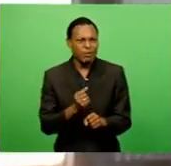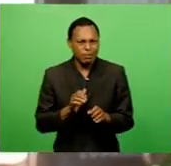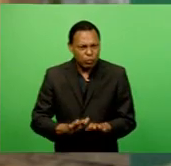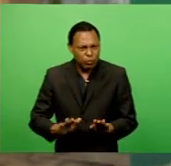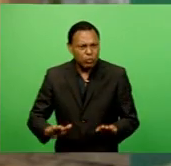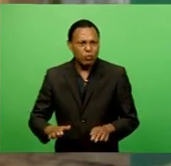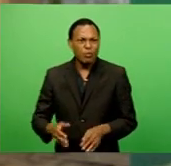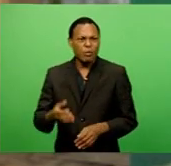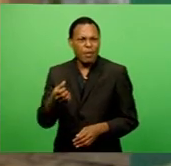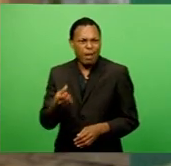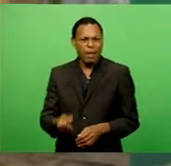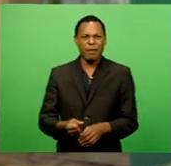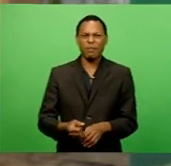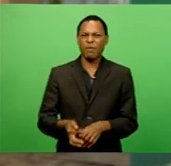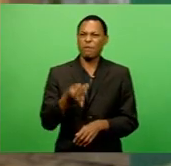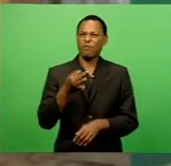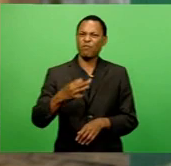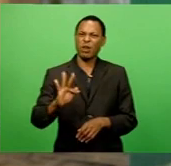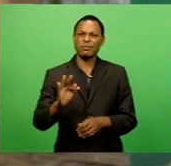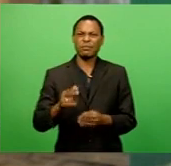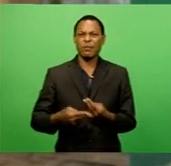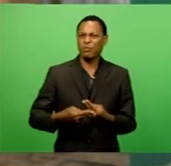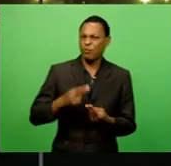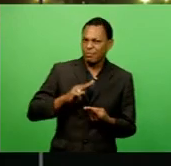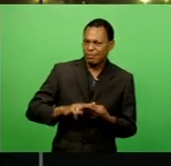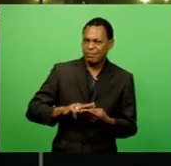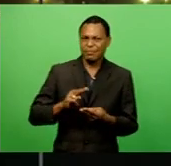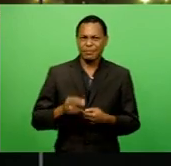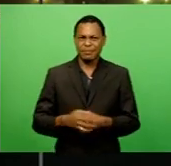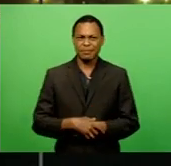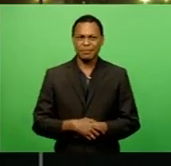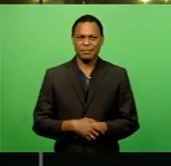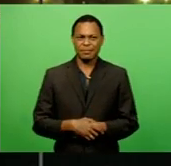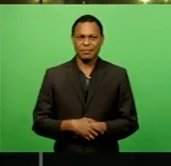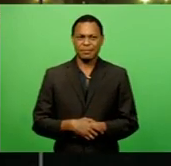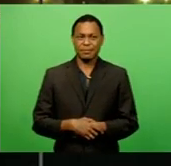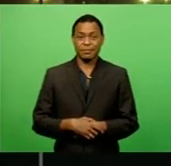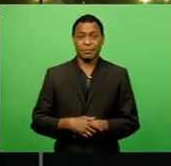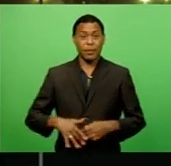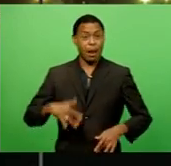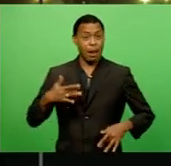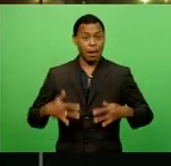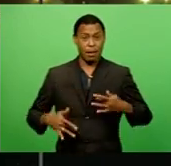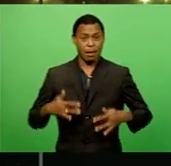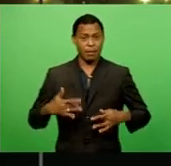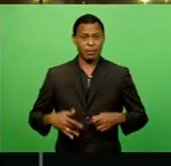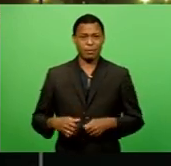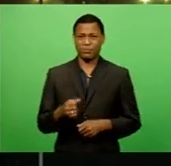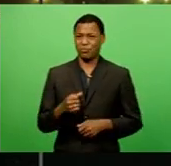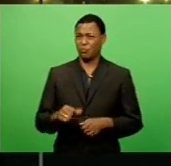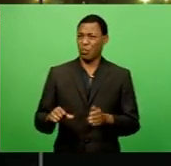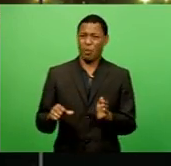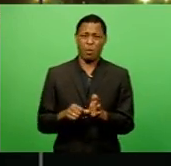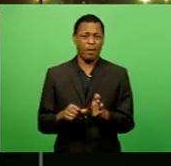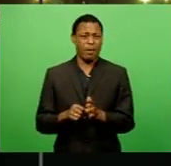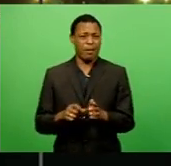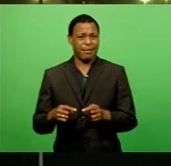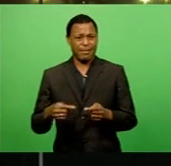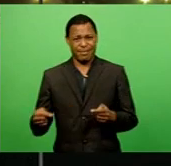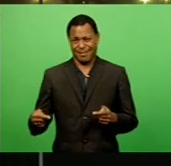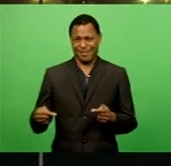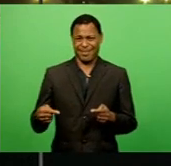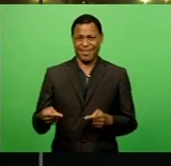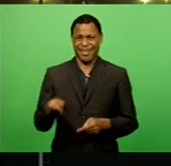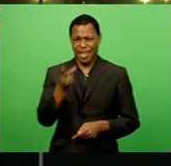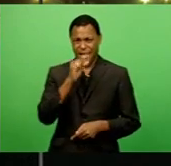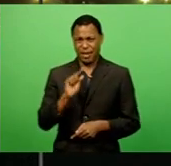fruits so that they can have balanced nutrition. In life, there is no difficulty which cannot be overcome